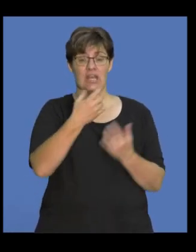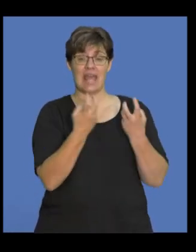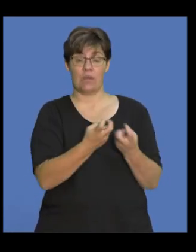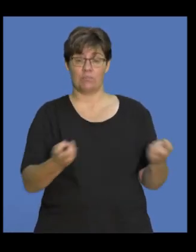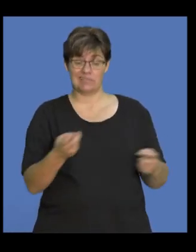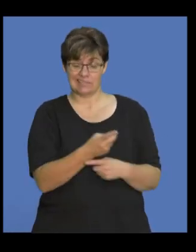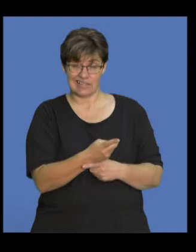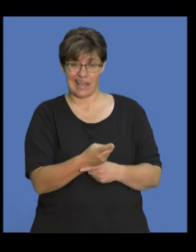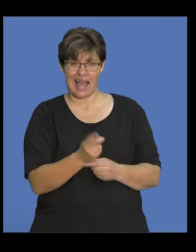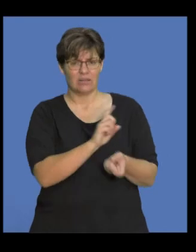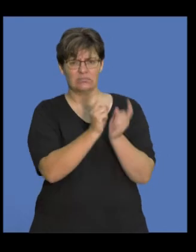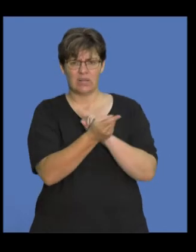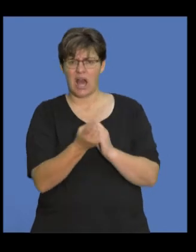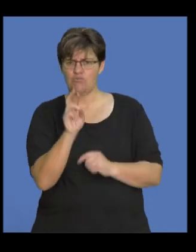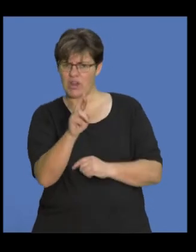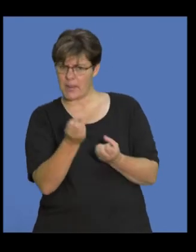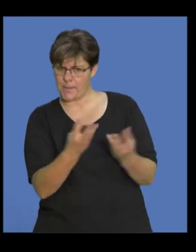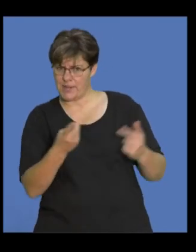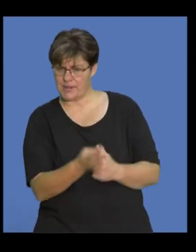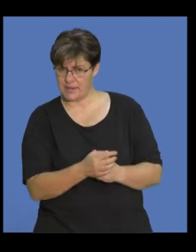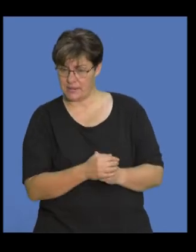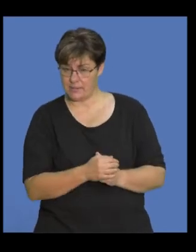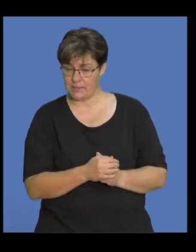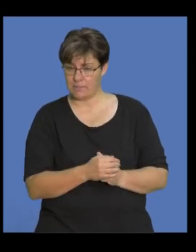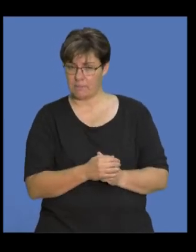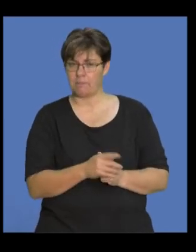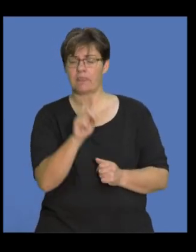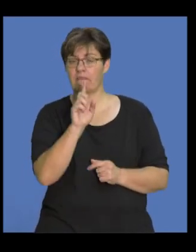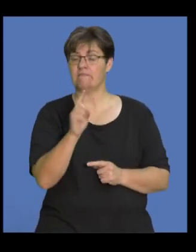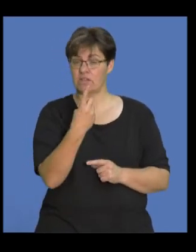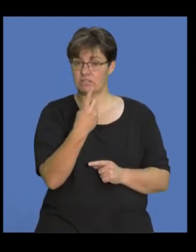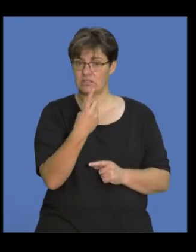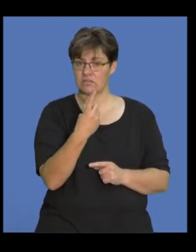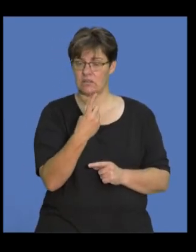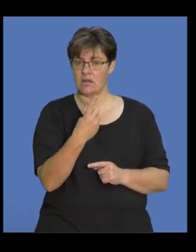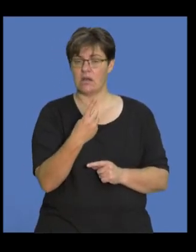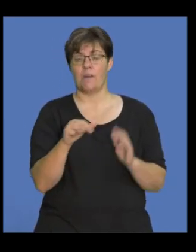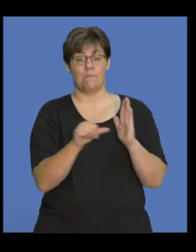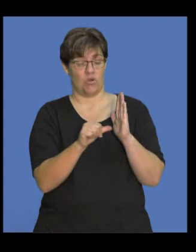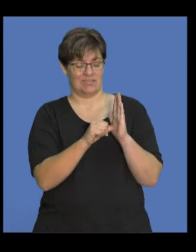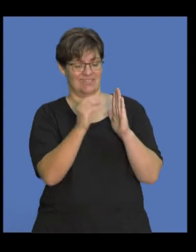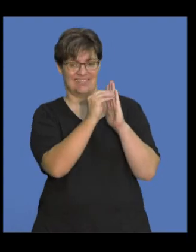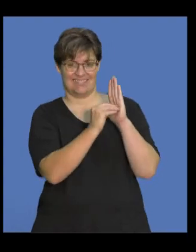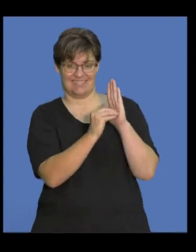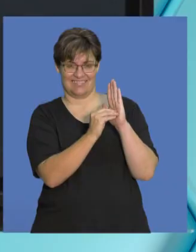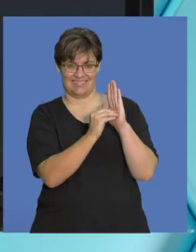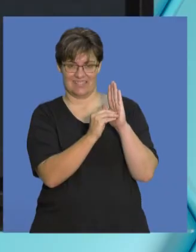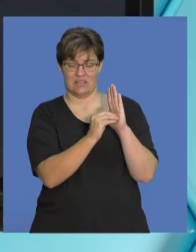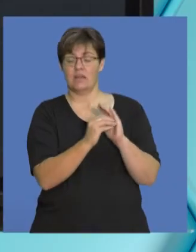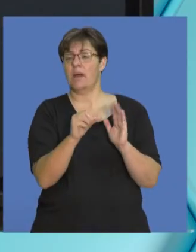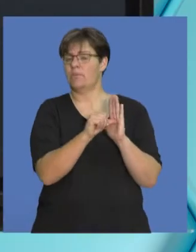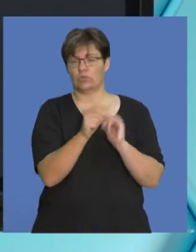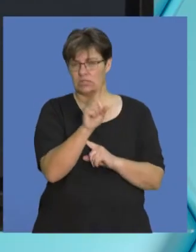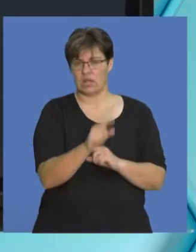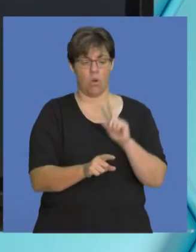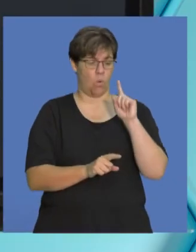DJ equipment. The first thing that you need to do here, guys, is you need to write down what you call the key, right? The key is to